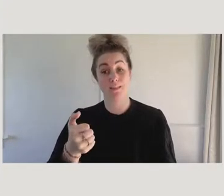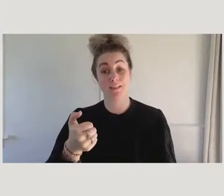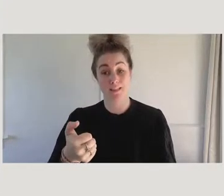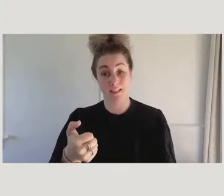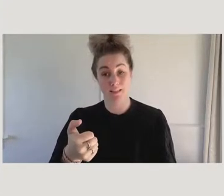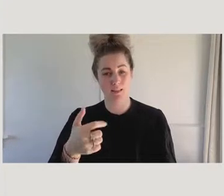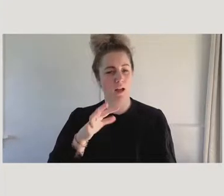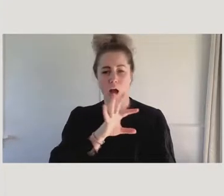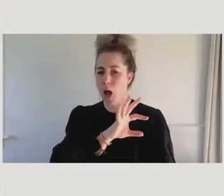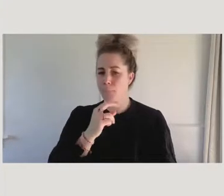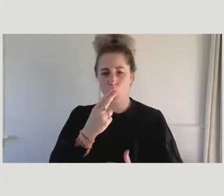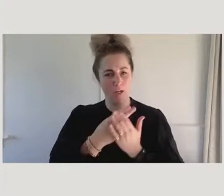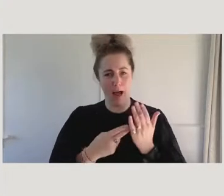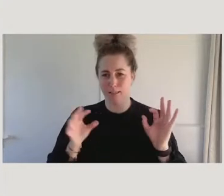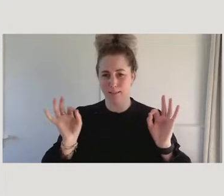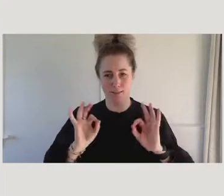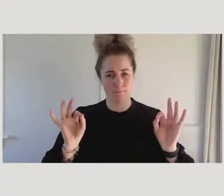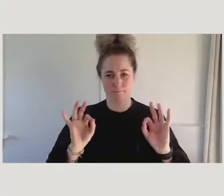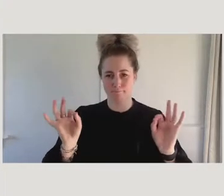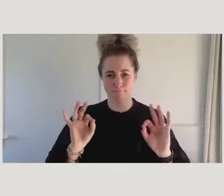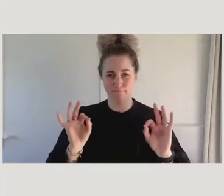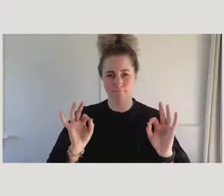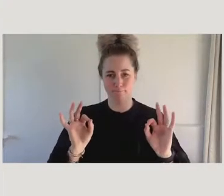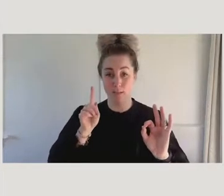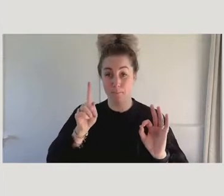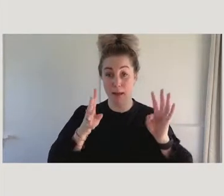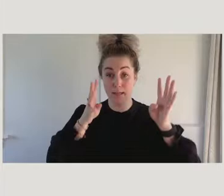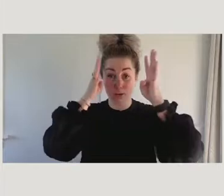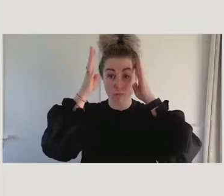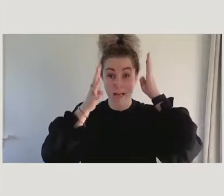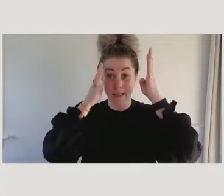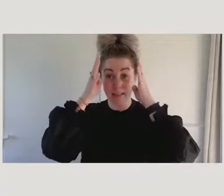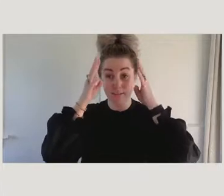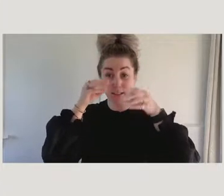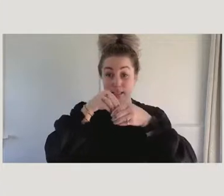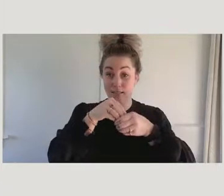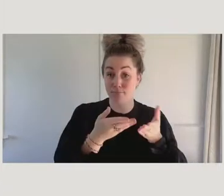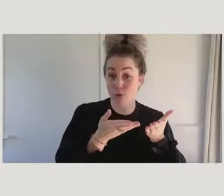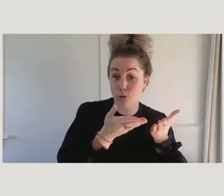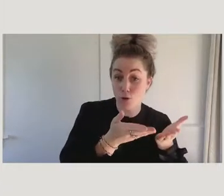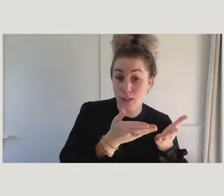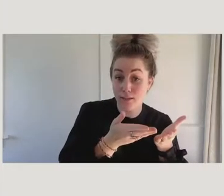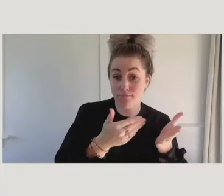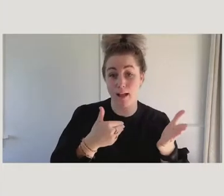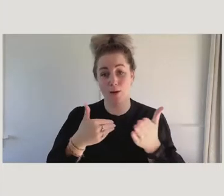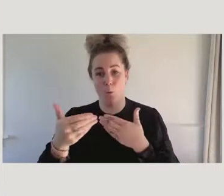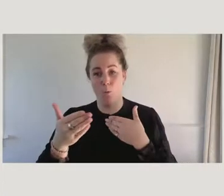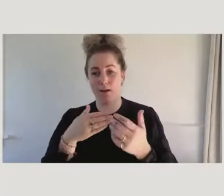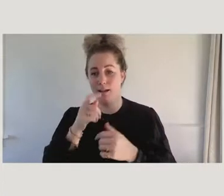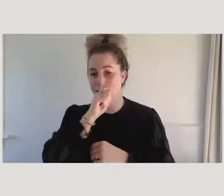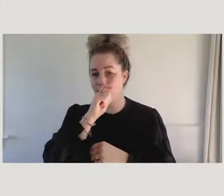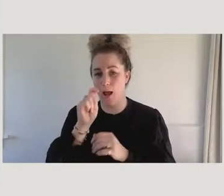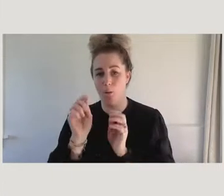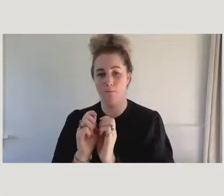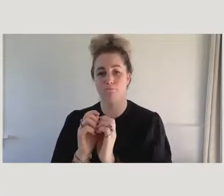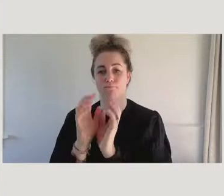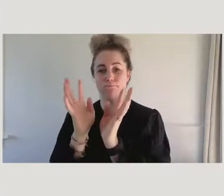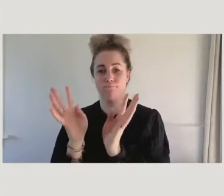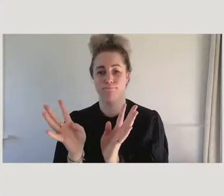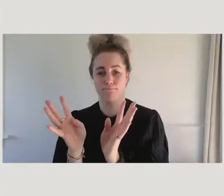I'm not an artist at all but my creativity extends to cooking and arranging flowers but I did have